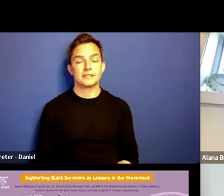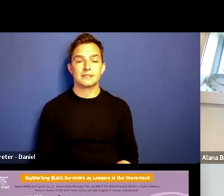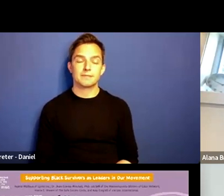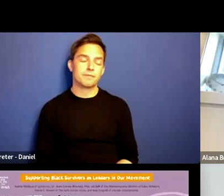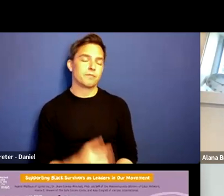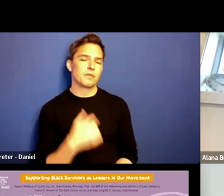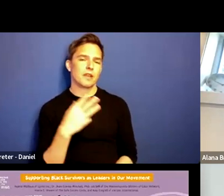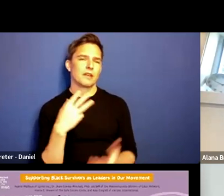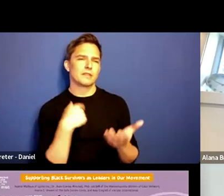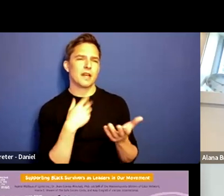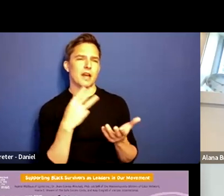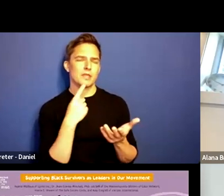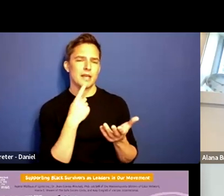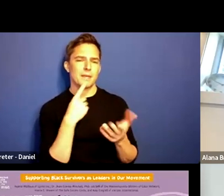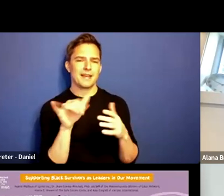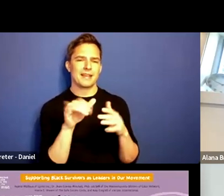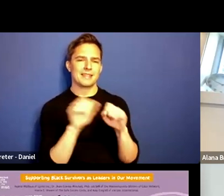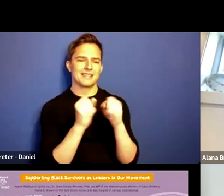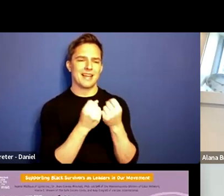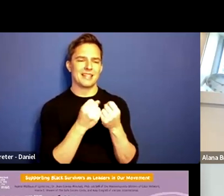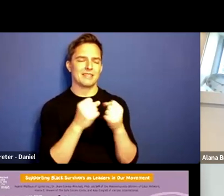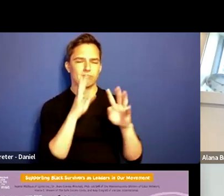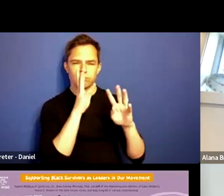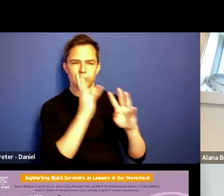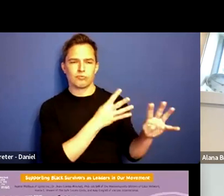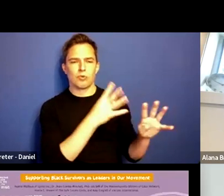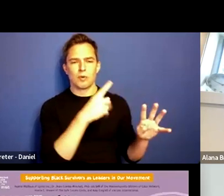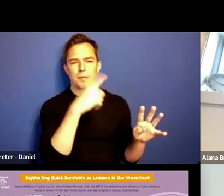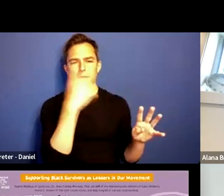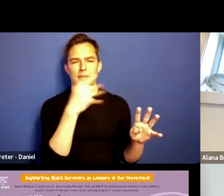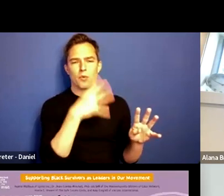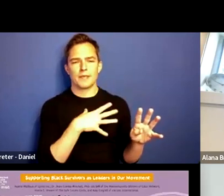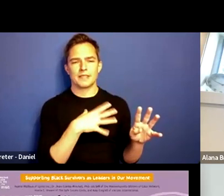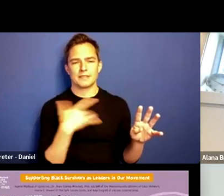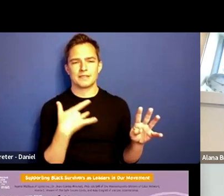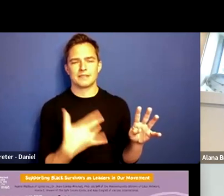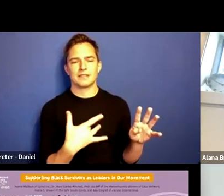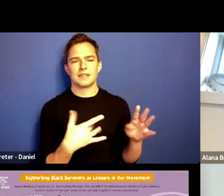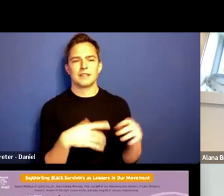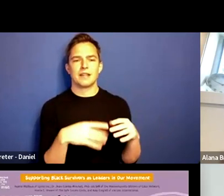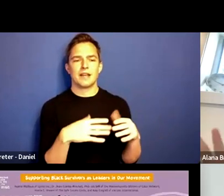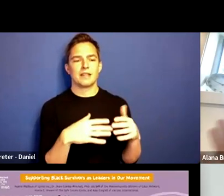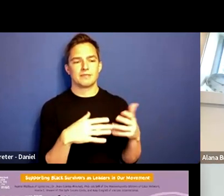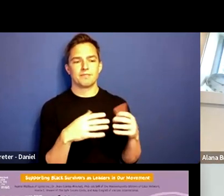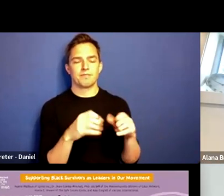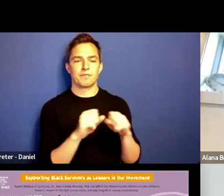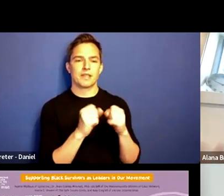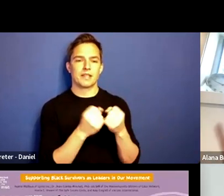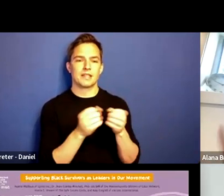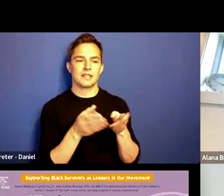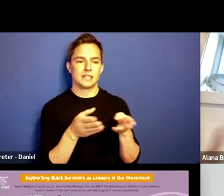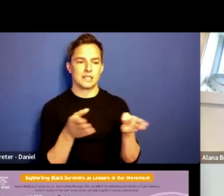I would say because as a society, we ignore Black women. And as a society, in terms of voraciousness, which is a legal word for